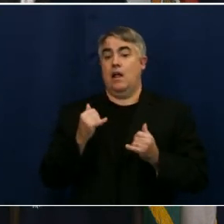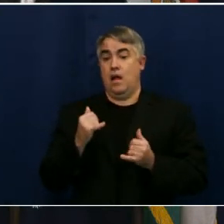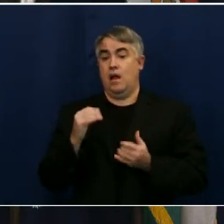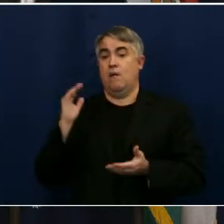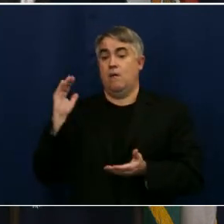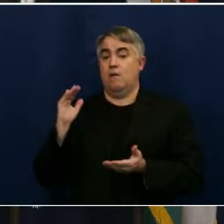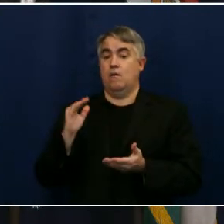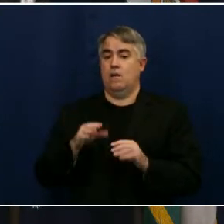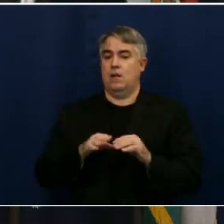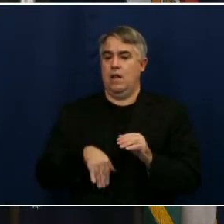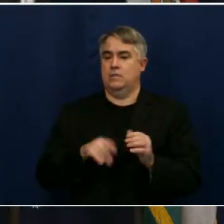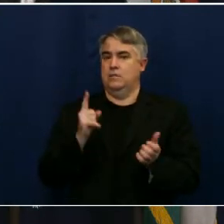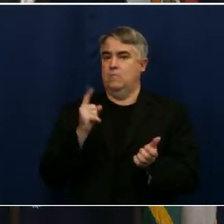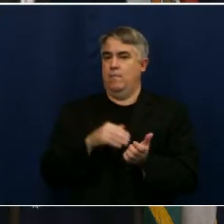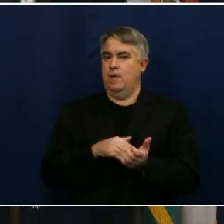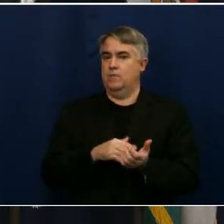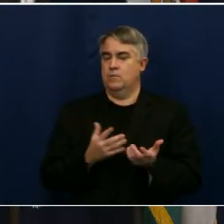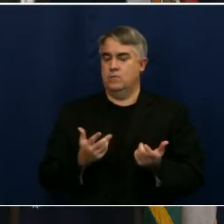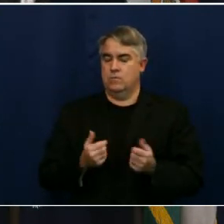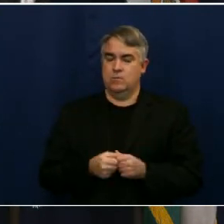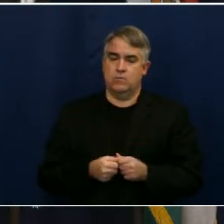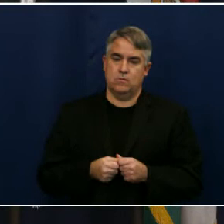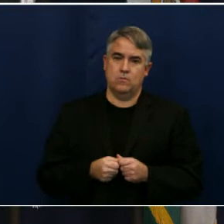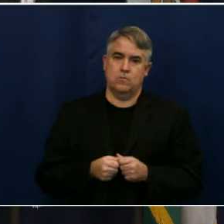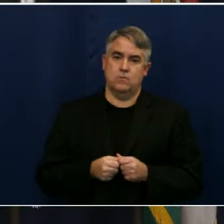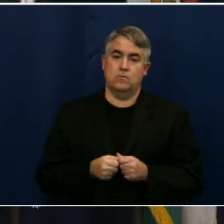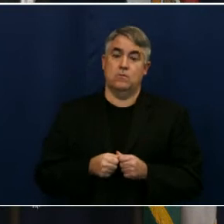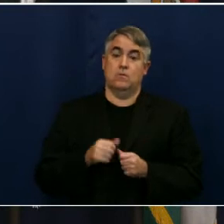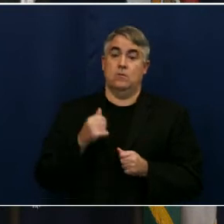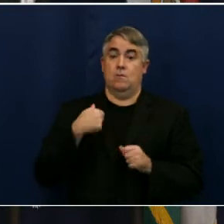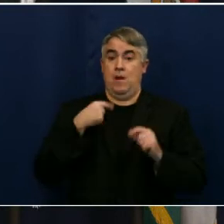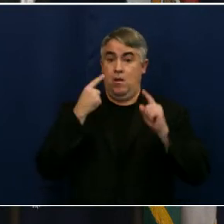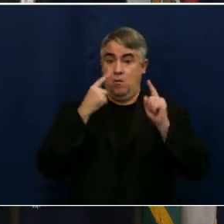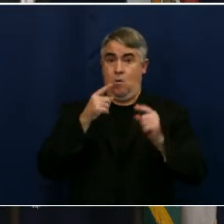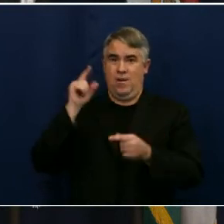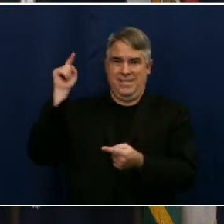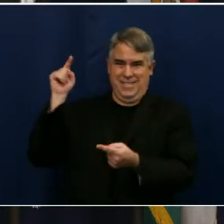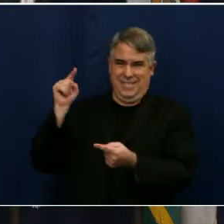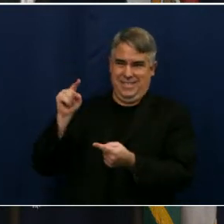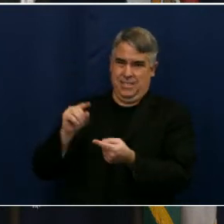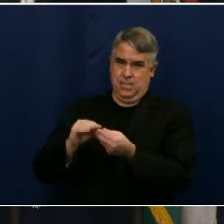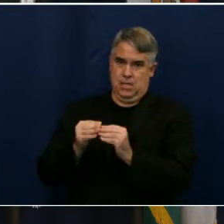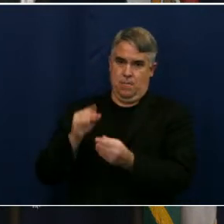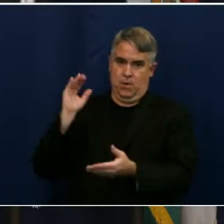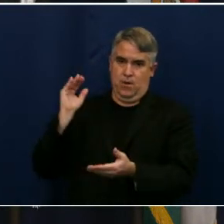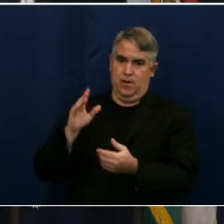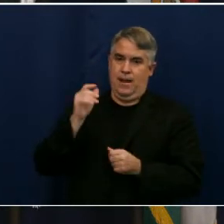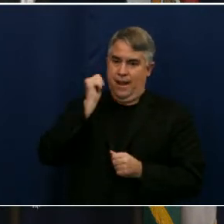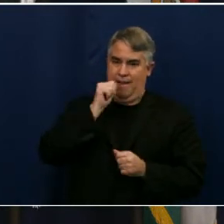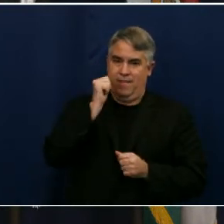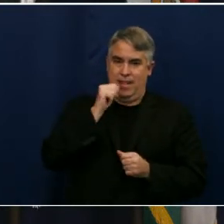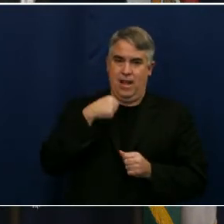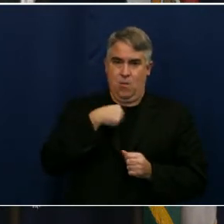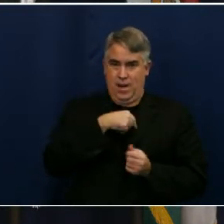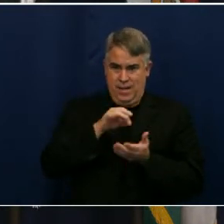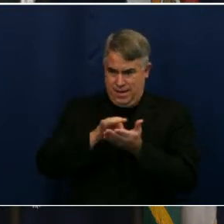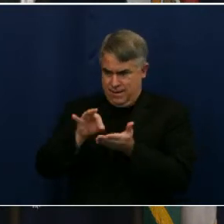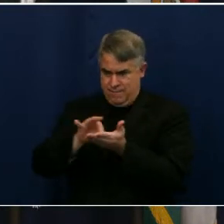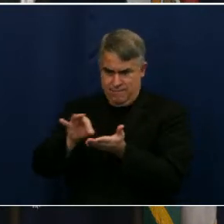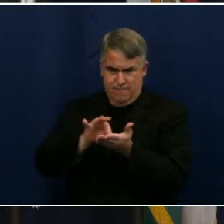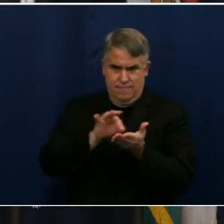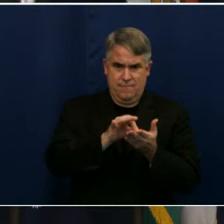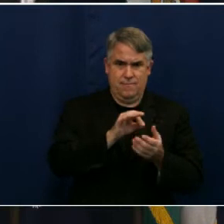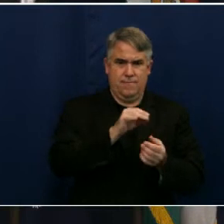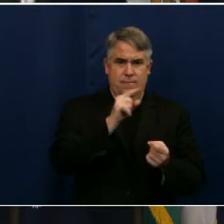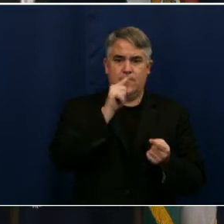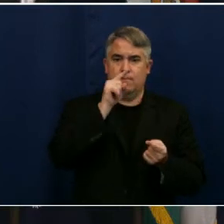and that's what we want to see, the trending down of daily case reports as well as the trending down of hospitalizations. And